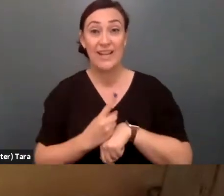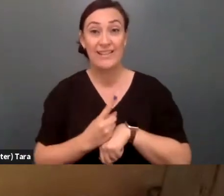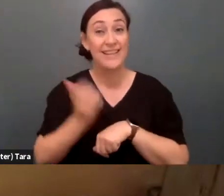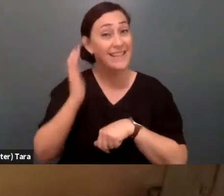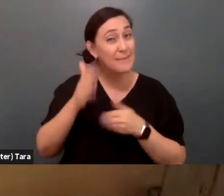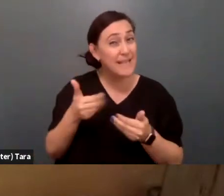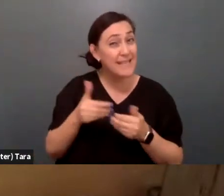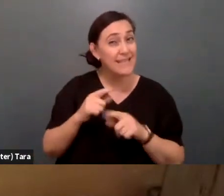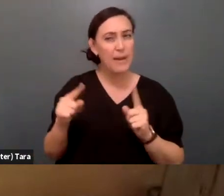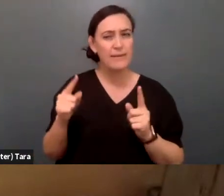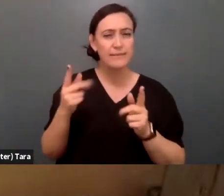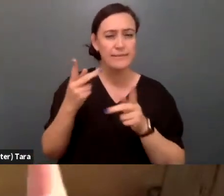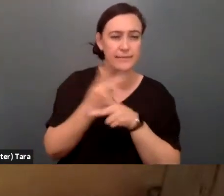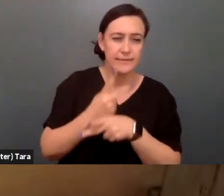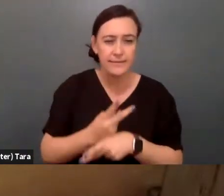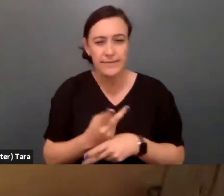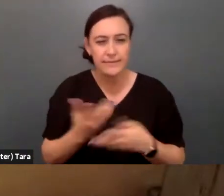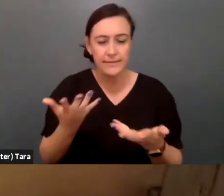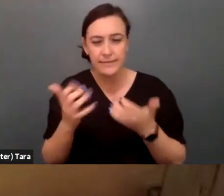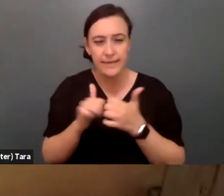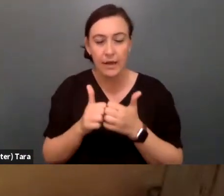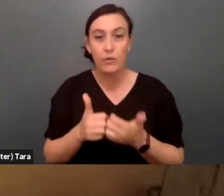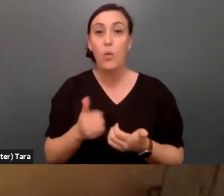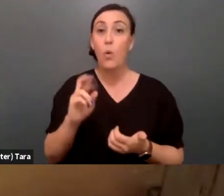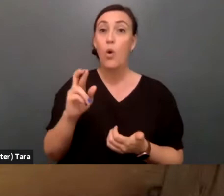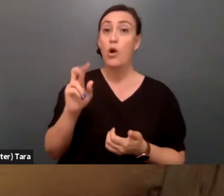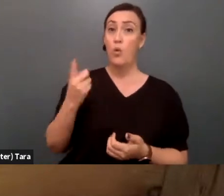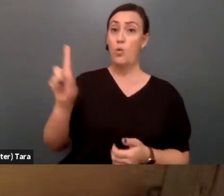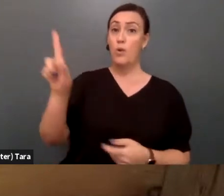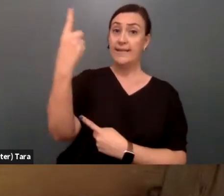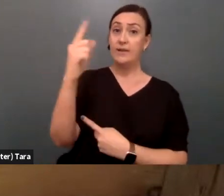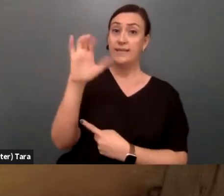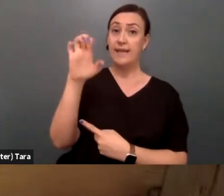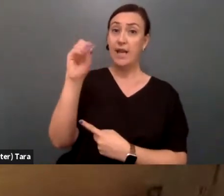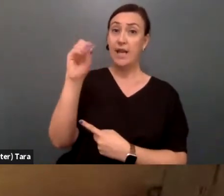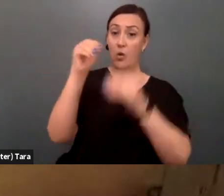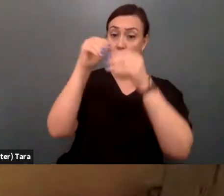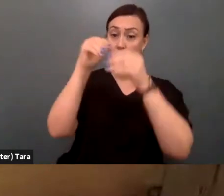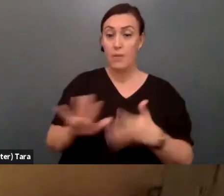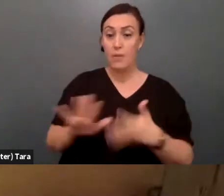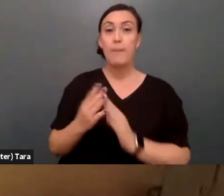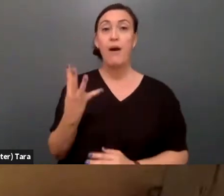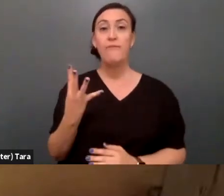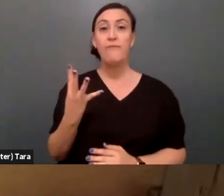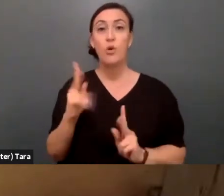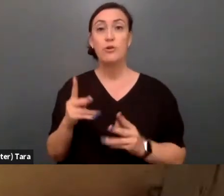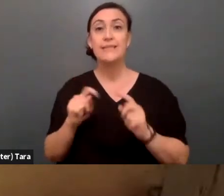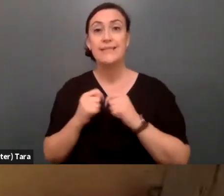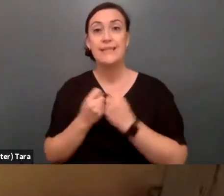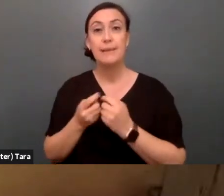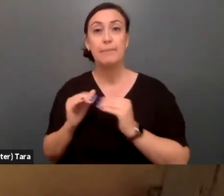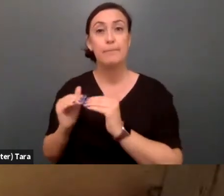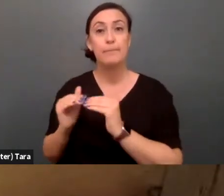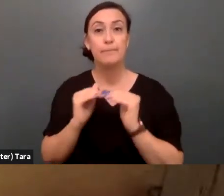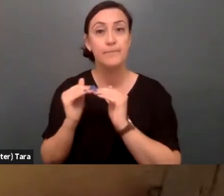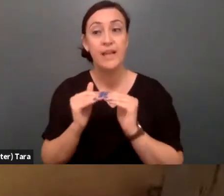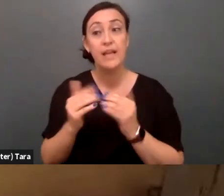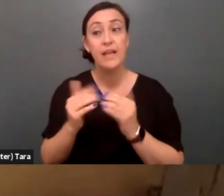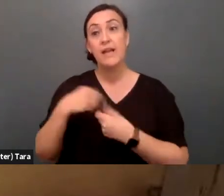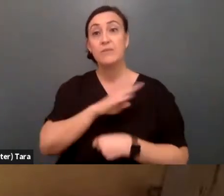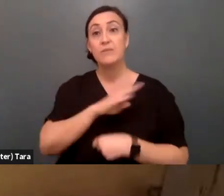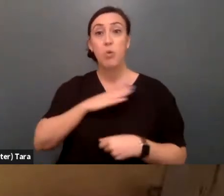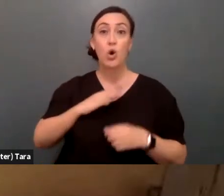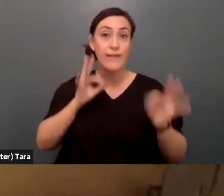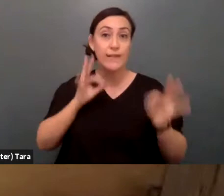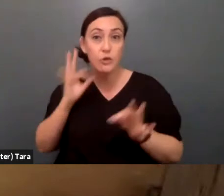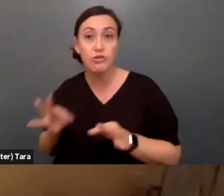Or how do you transition from a single CEO to a 4-person team? And it involves board resolutions and